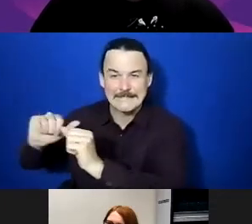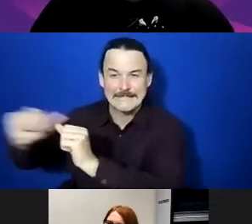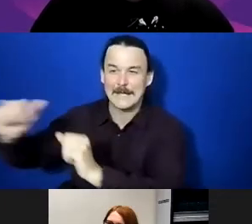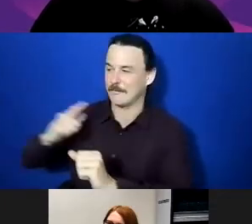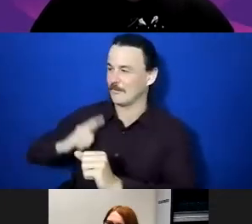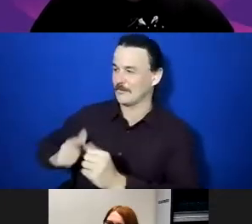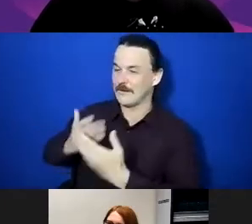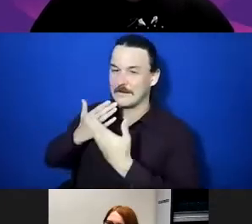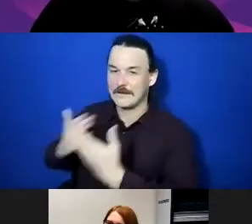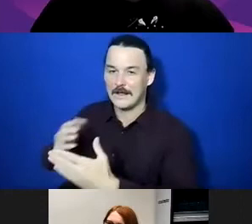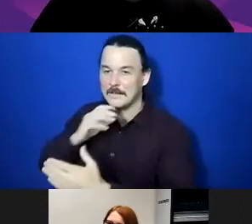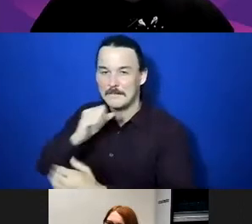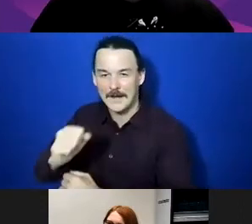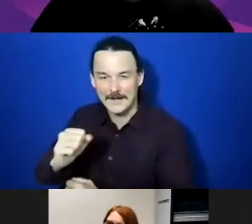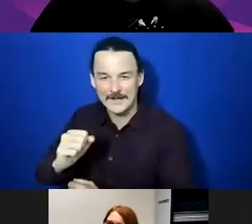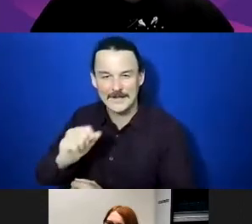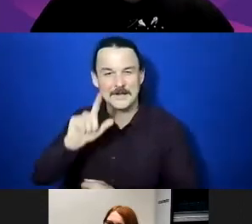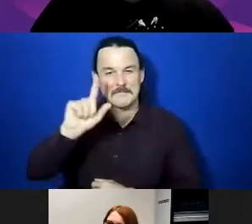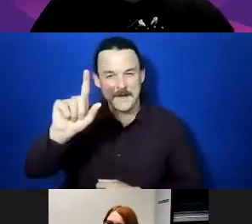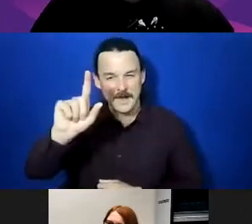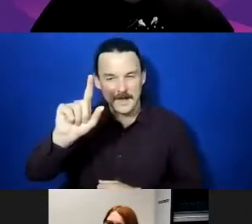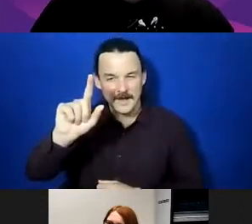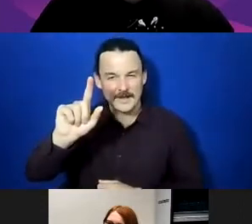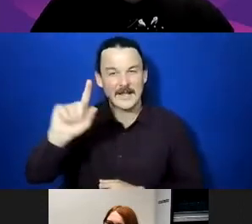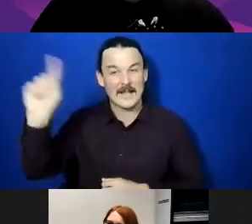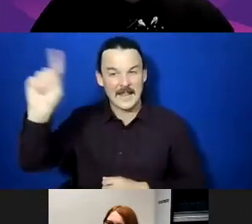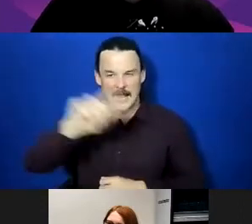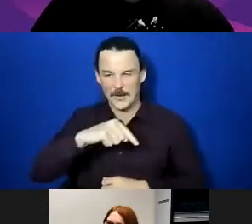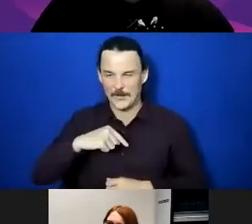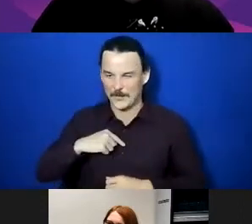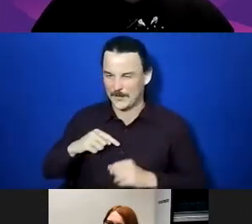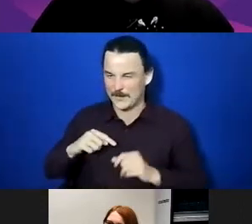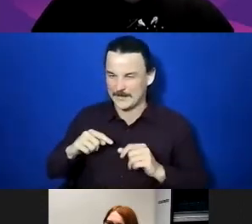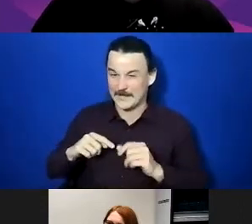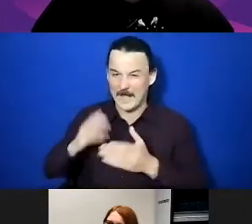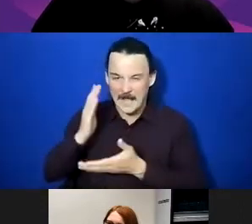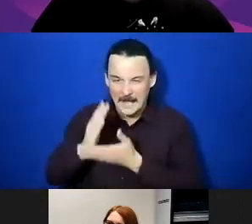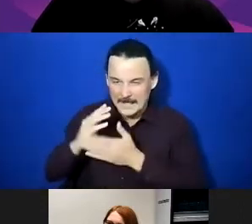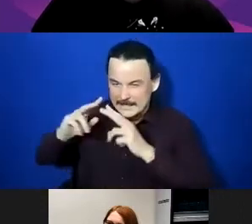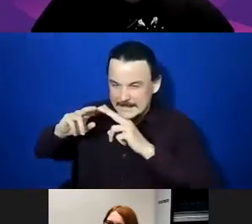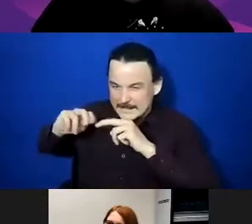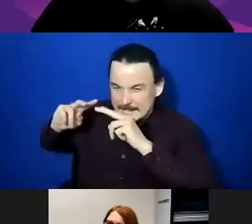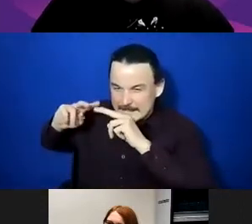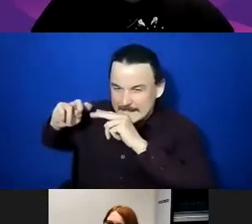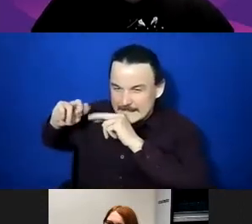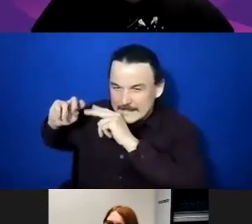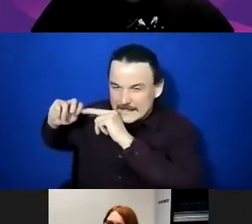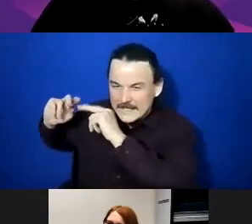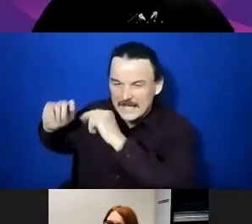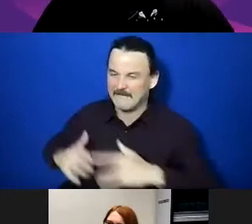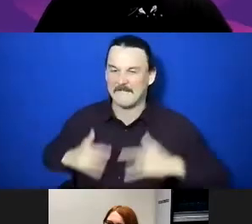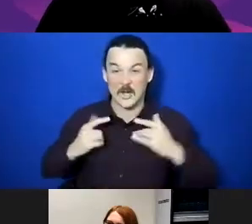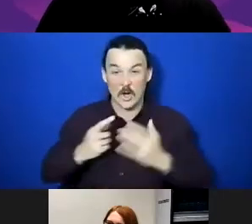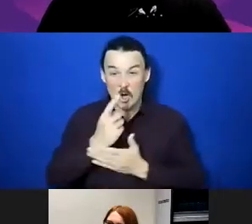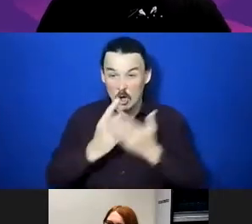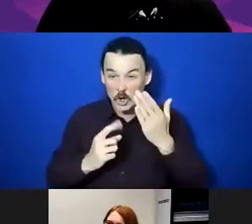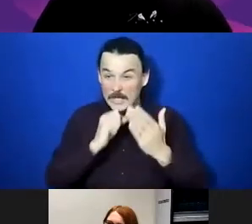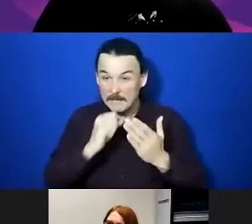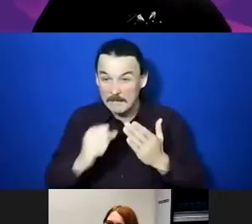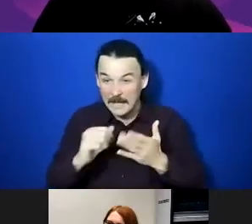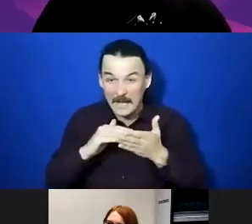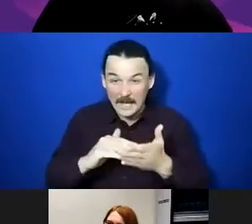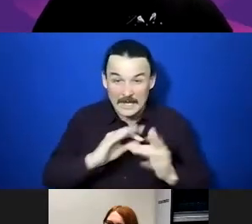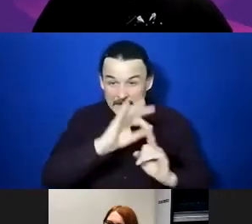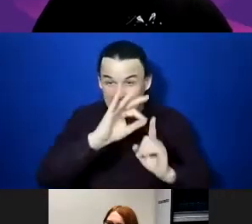time, it's been re-evaluated and deemed too simplistic in understanding the past. Although I